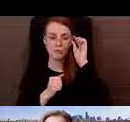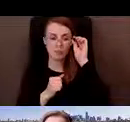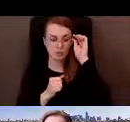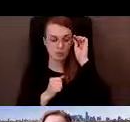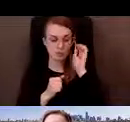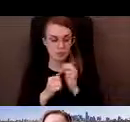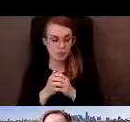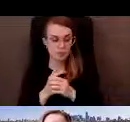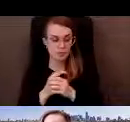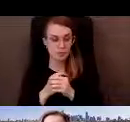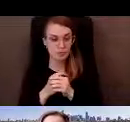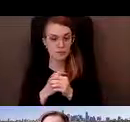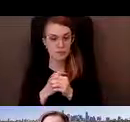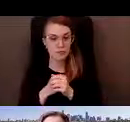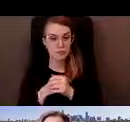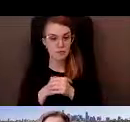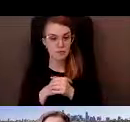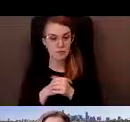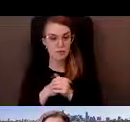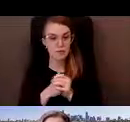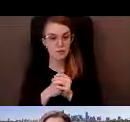at the existing polo field.